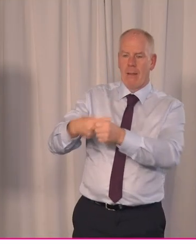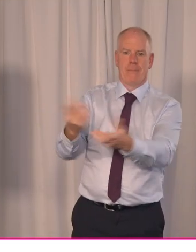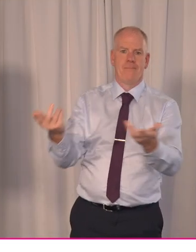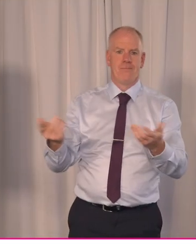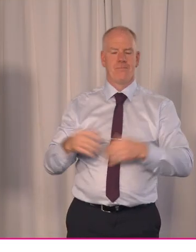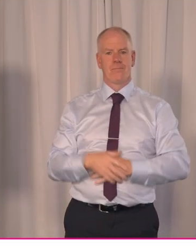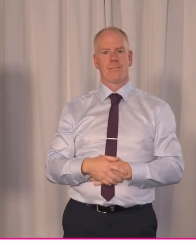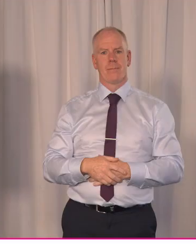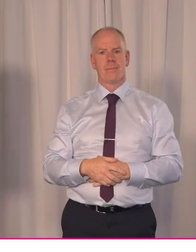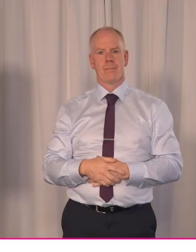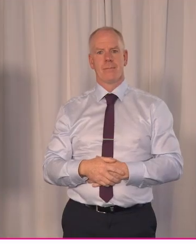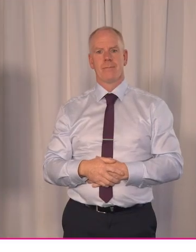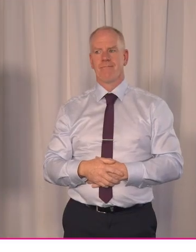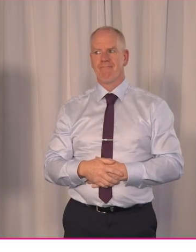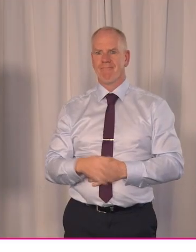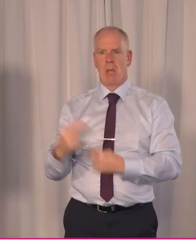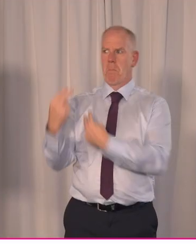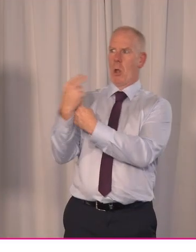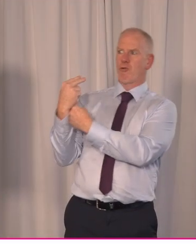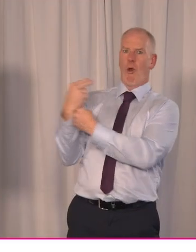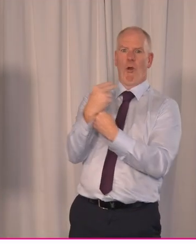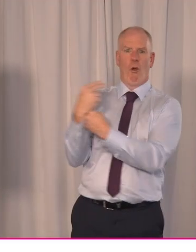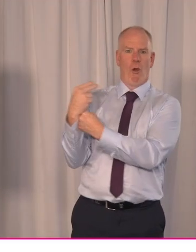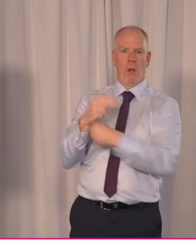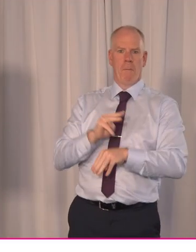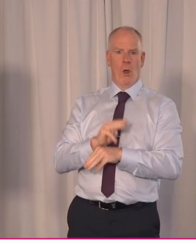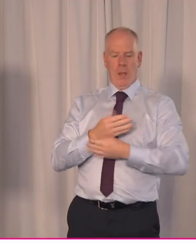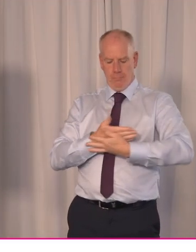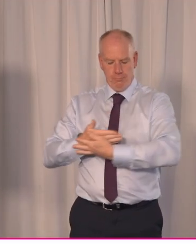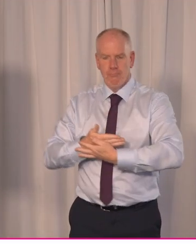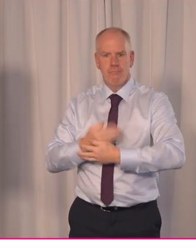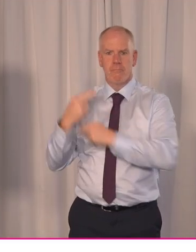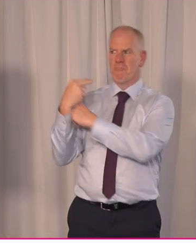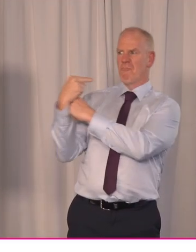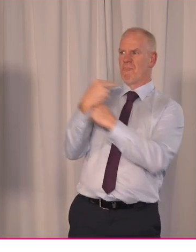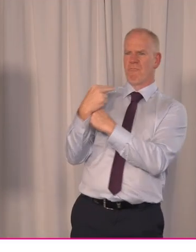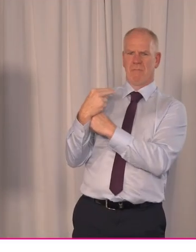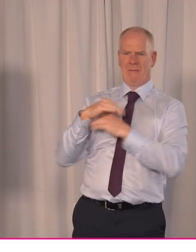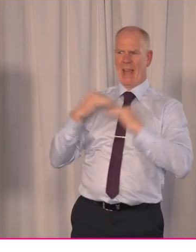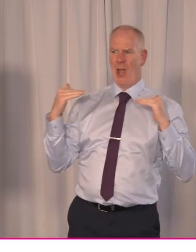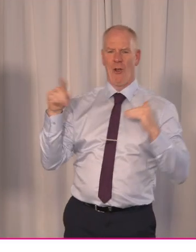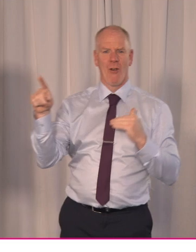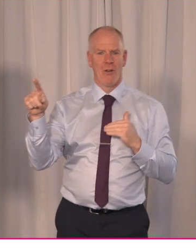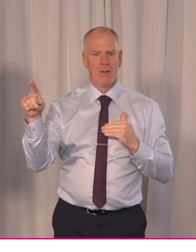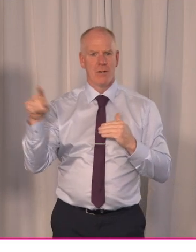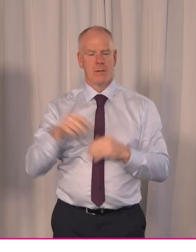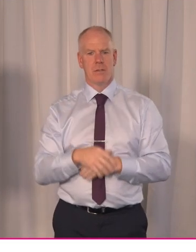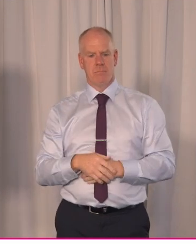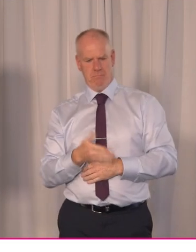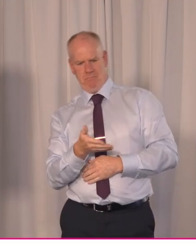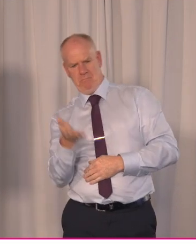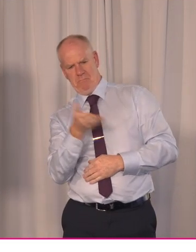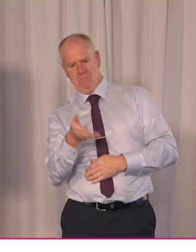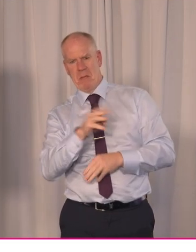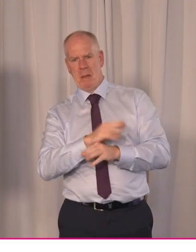Unfair monitoring of disabled mothers, and the parent capacity